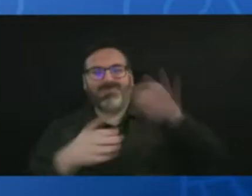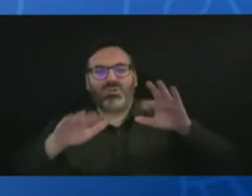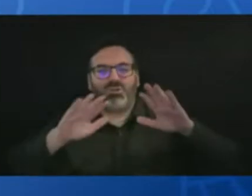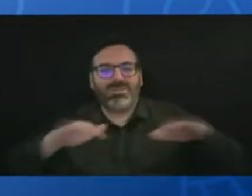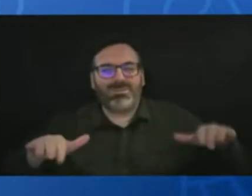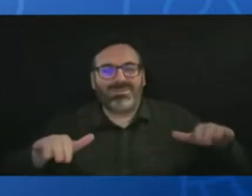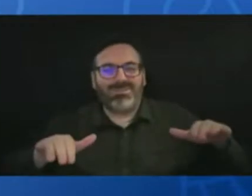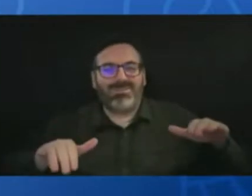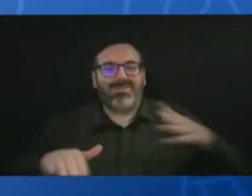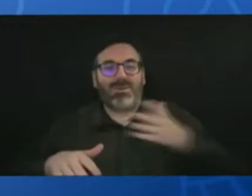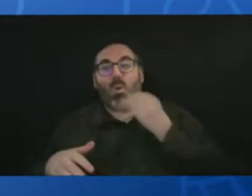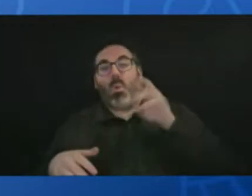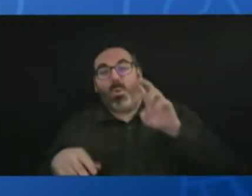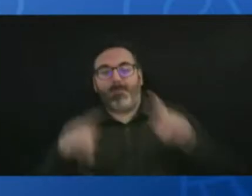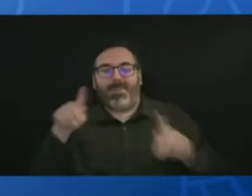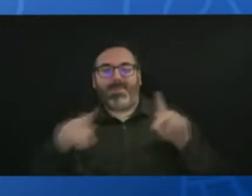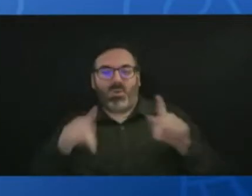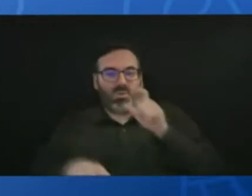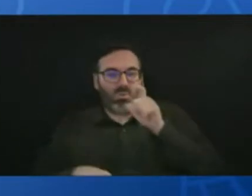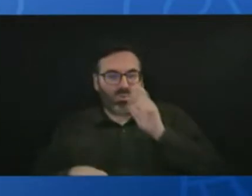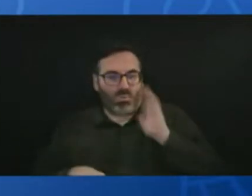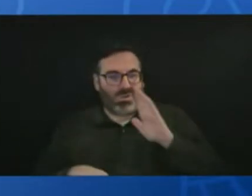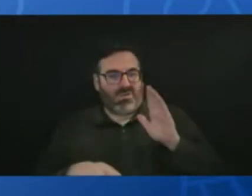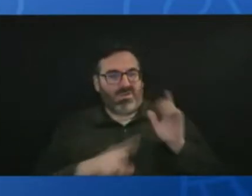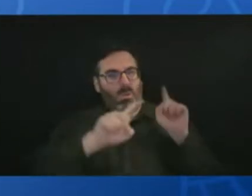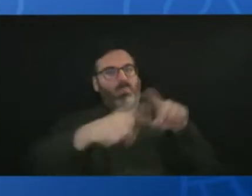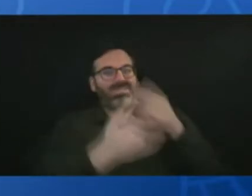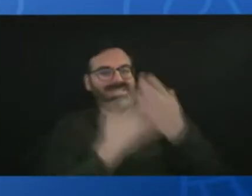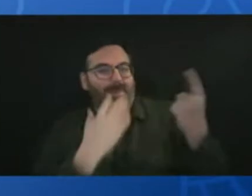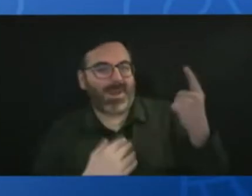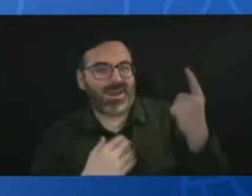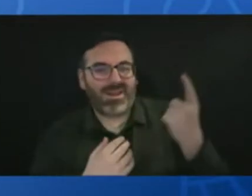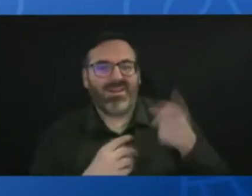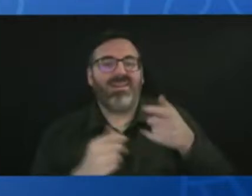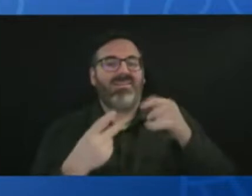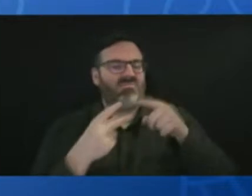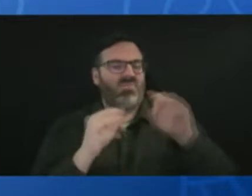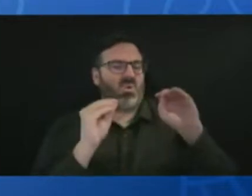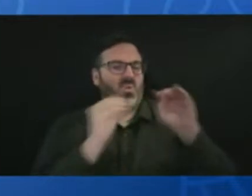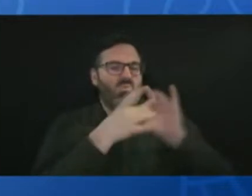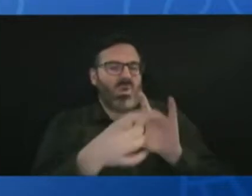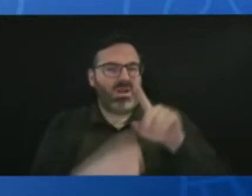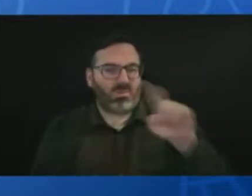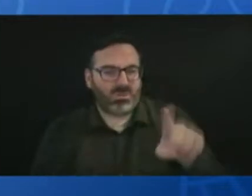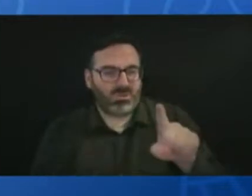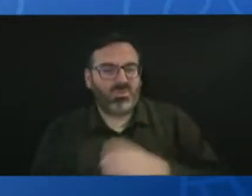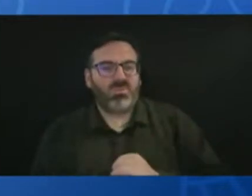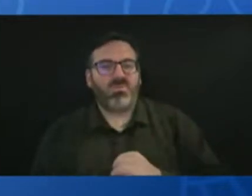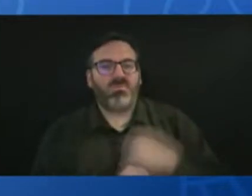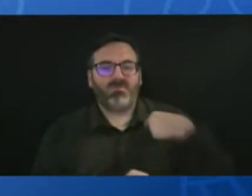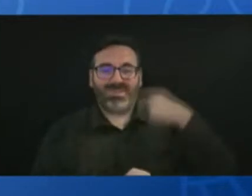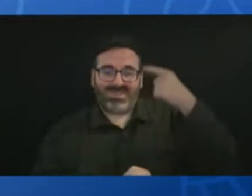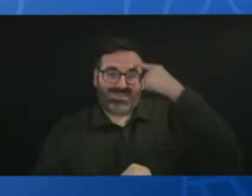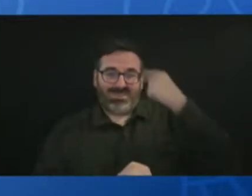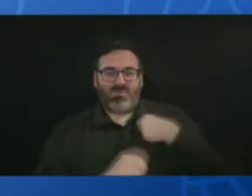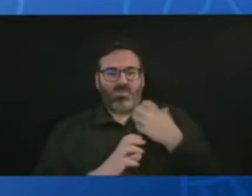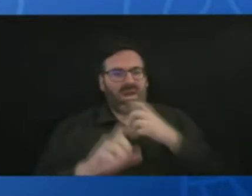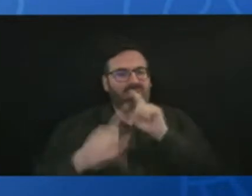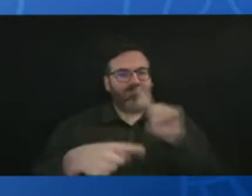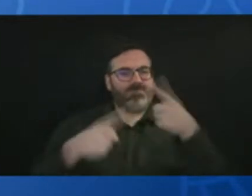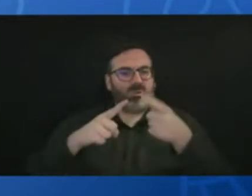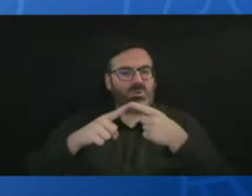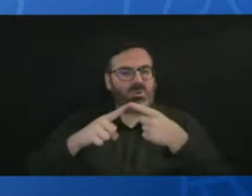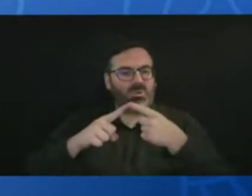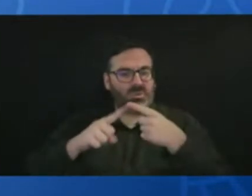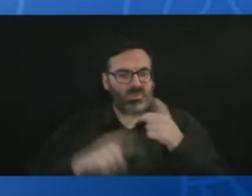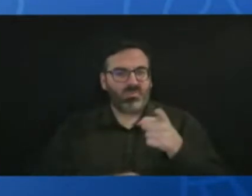And then unrelated question after. All right, thank God, because I was going to want to answer this one certainly first. And you haven't been here because we have